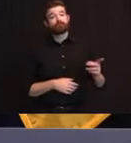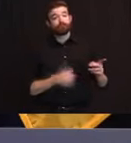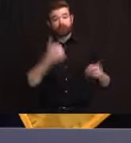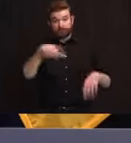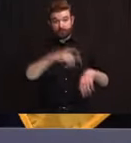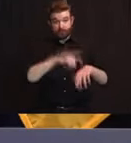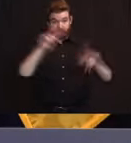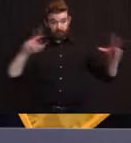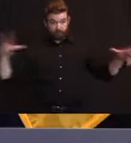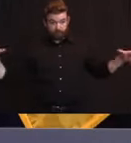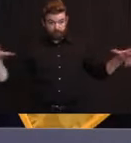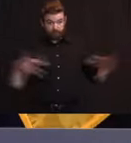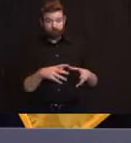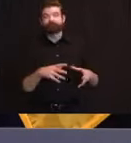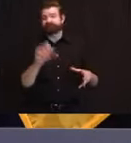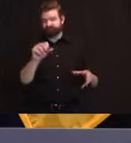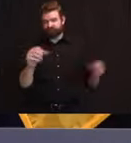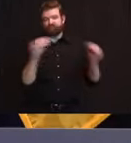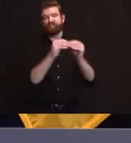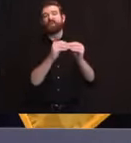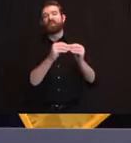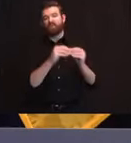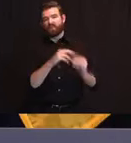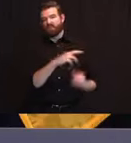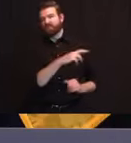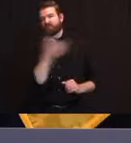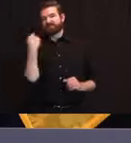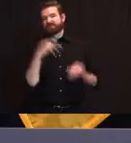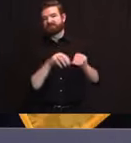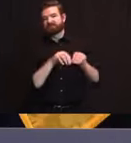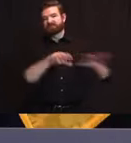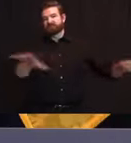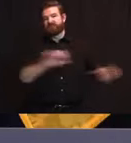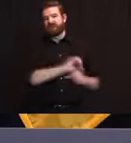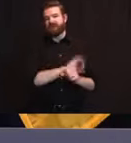which is why we've said to folks, please wear a face cover, try to keep social